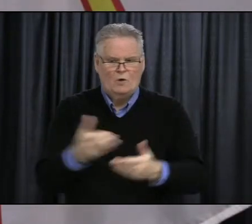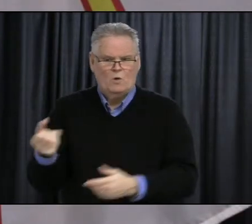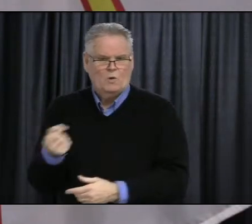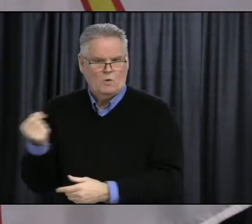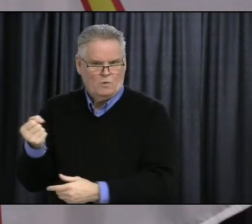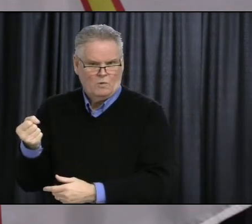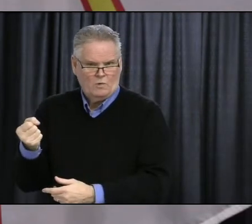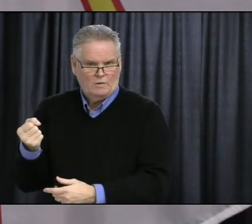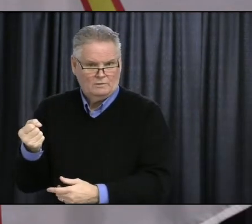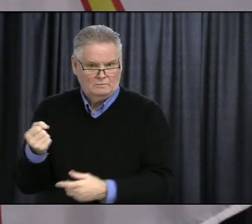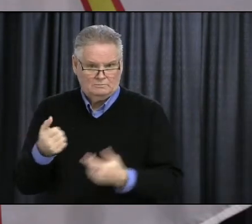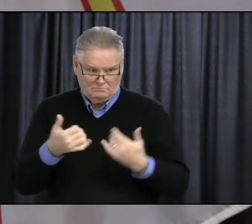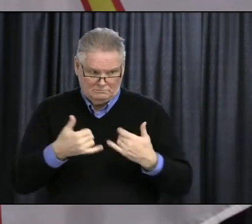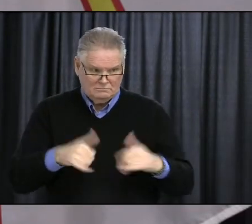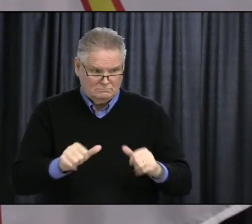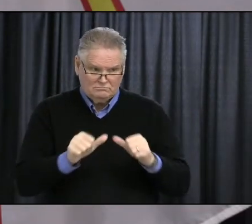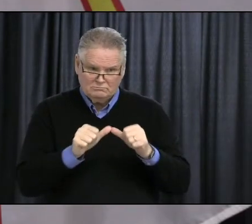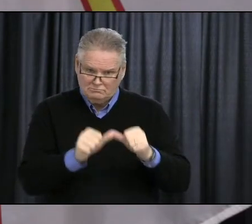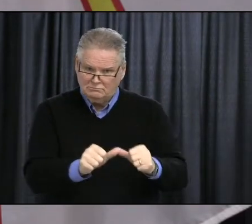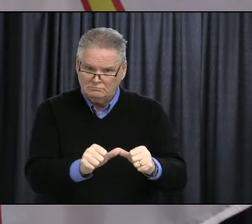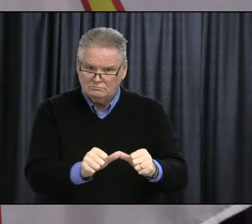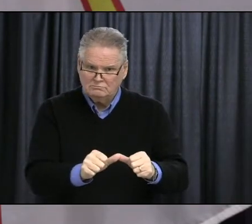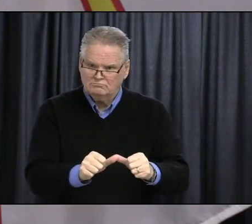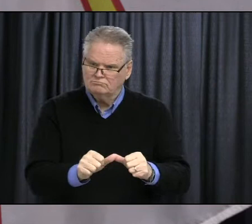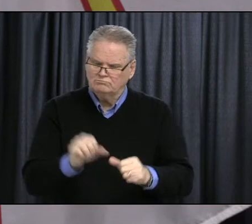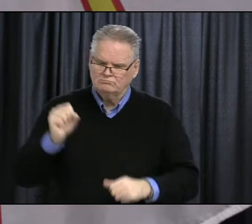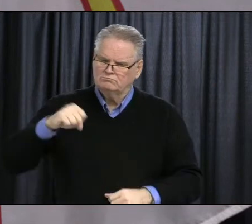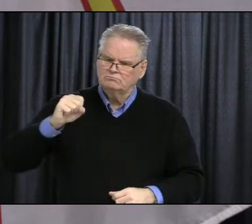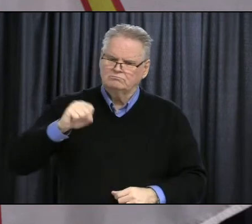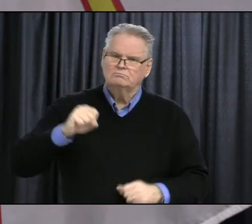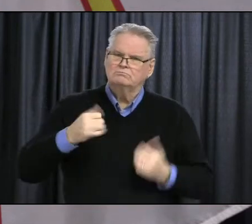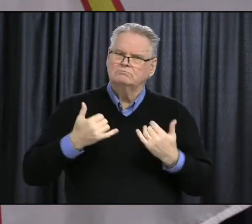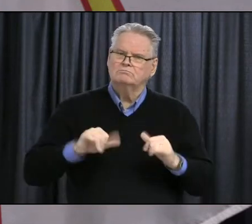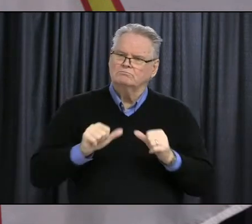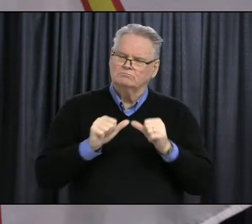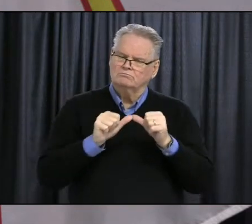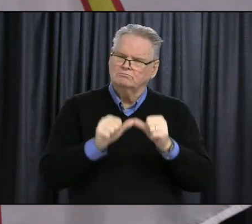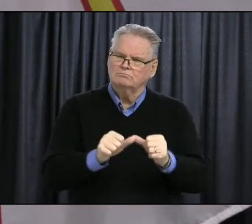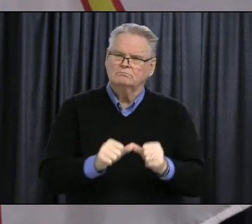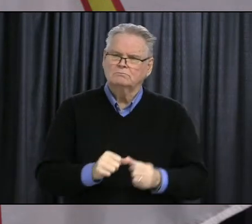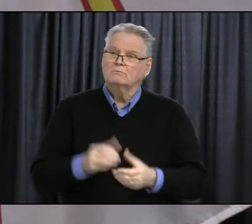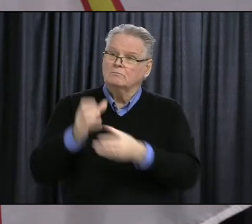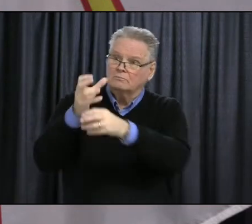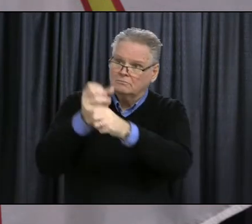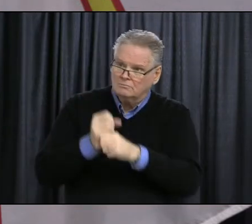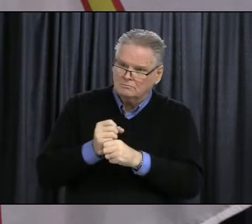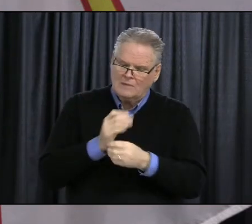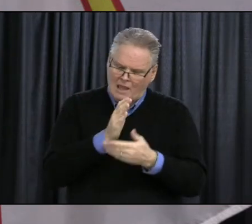held back enough for second doses of the people who've already had their first.